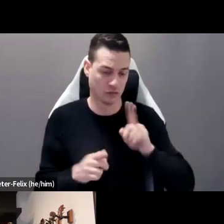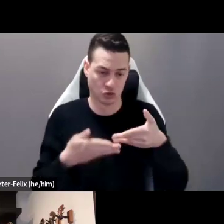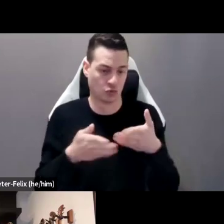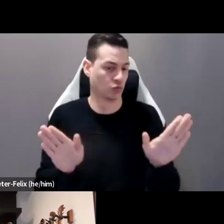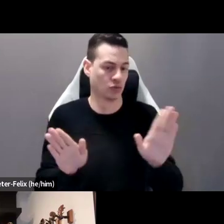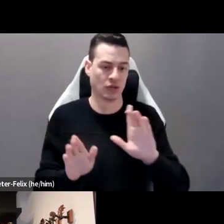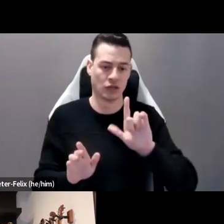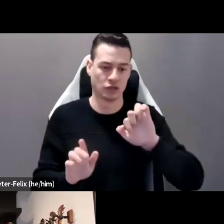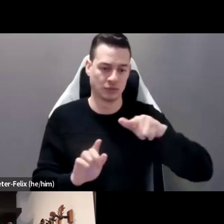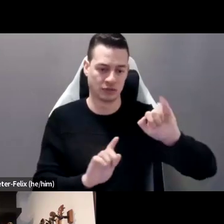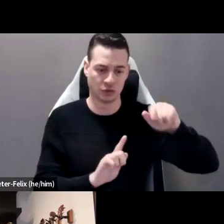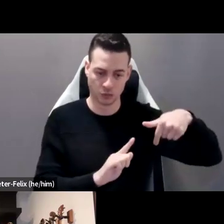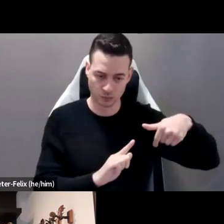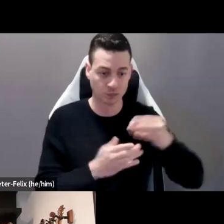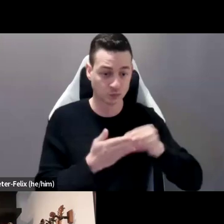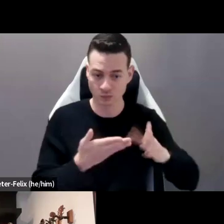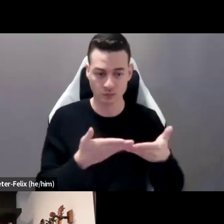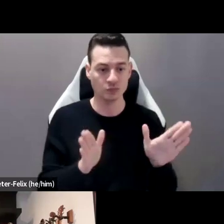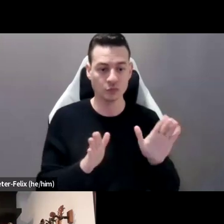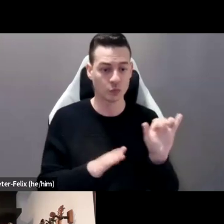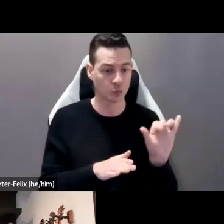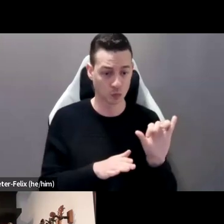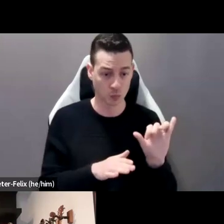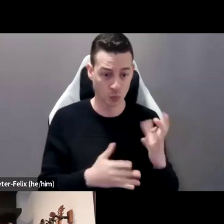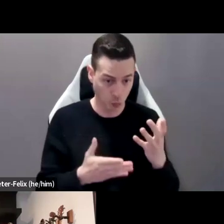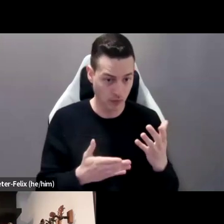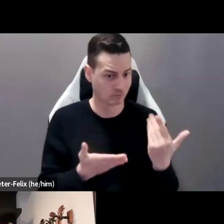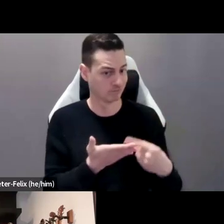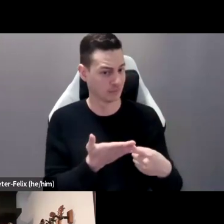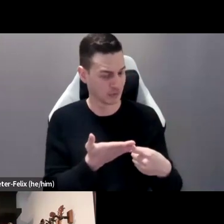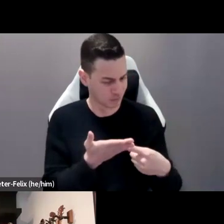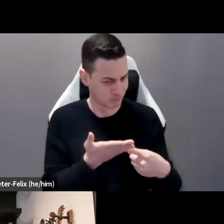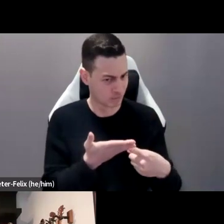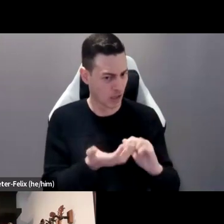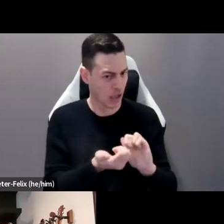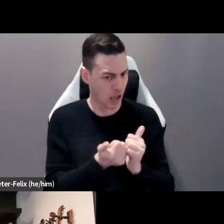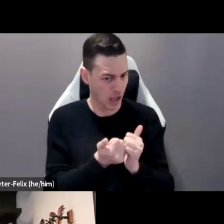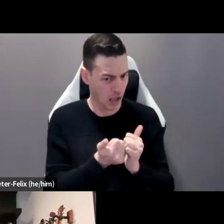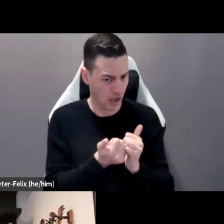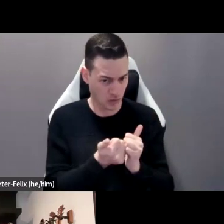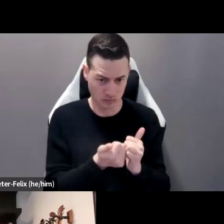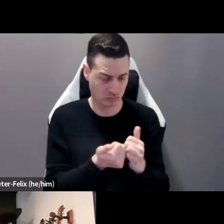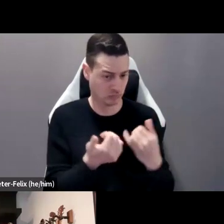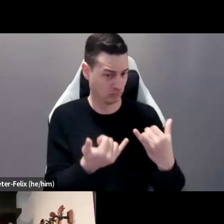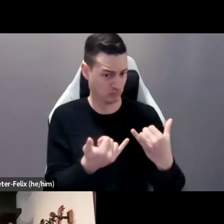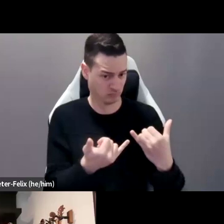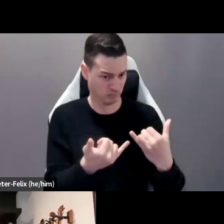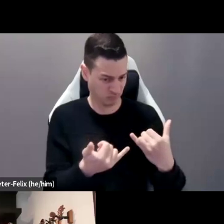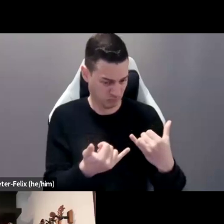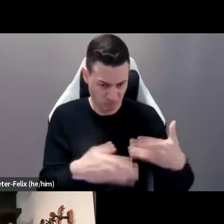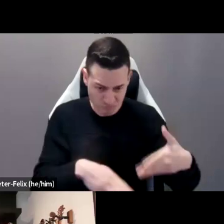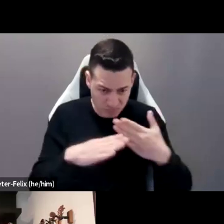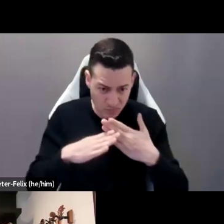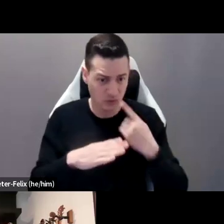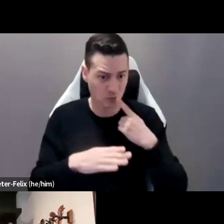well. And so we're going to have an open discussion that's student-centered first, and then we're going to ask if anybody in the audience is representing a healthcare